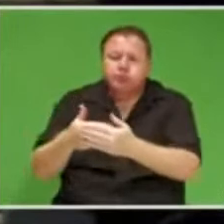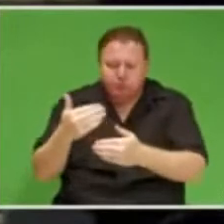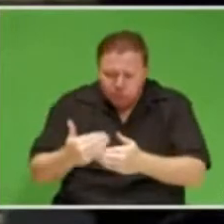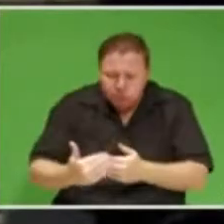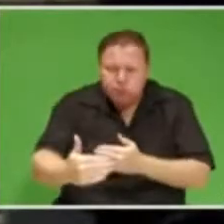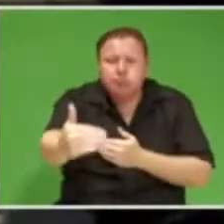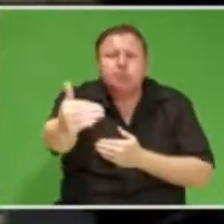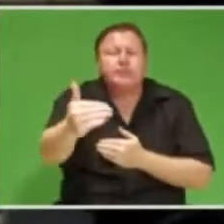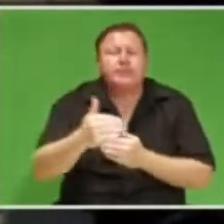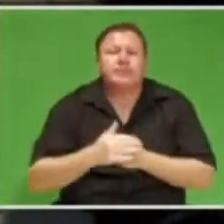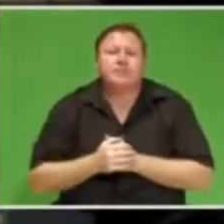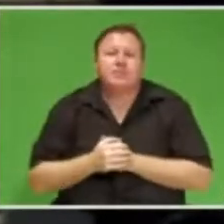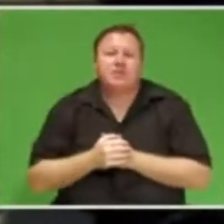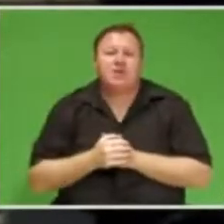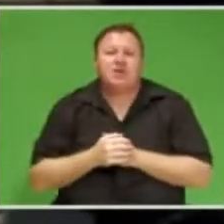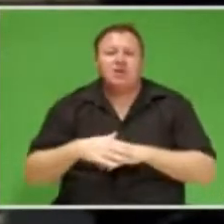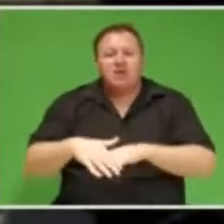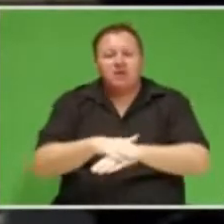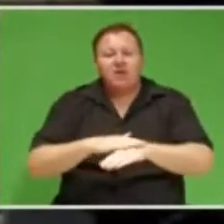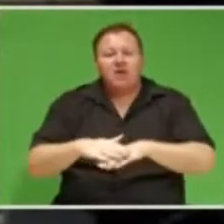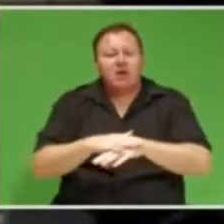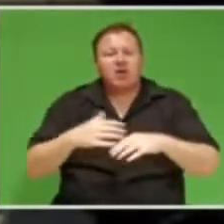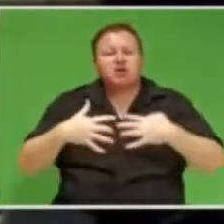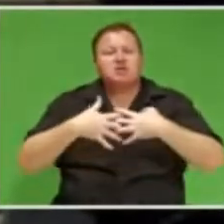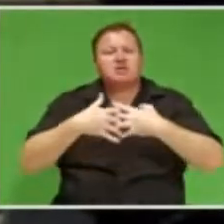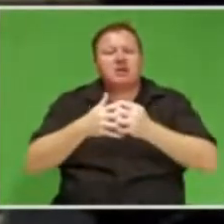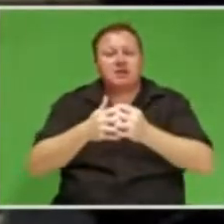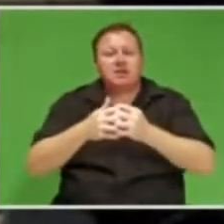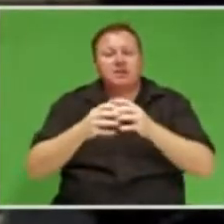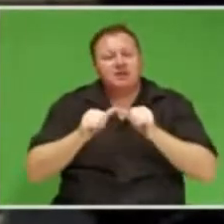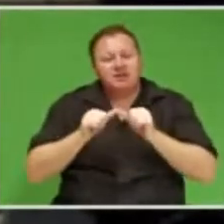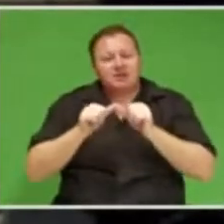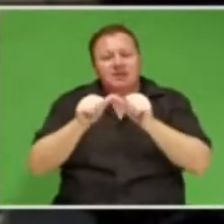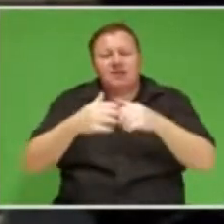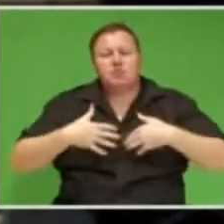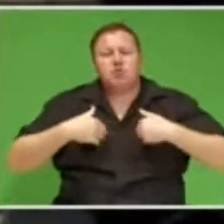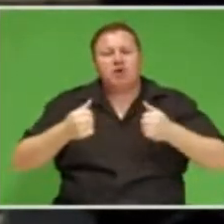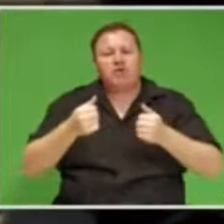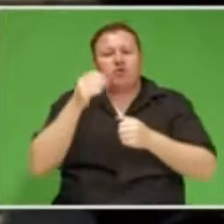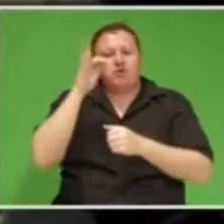a foundation for a sustained recovery into the future.